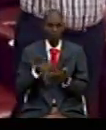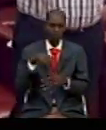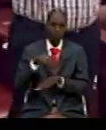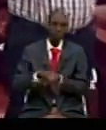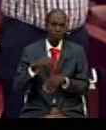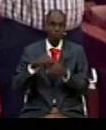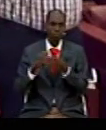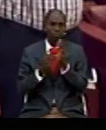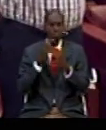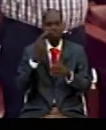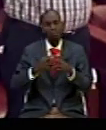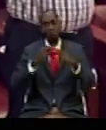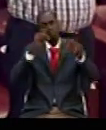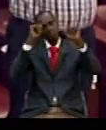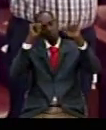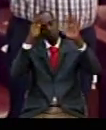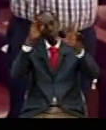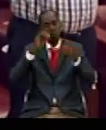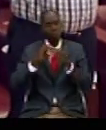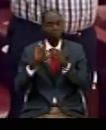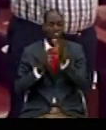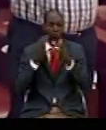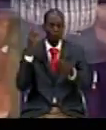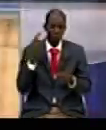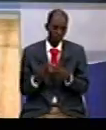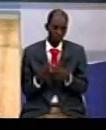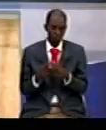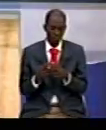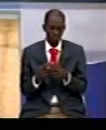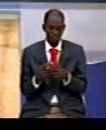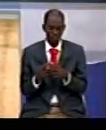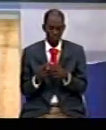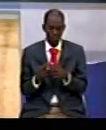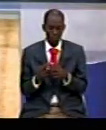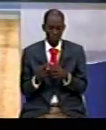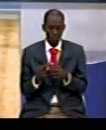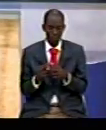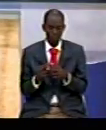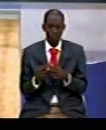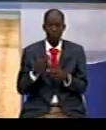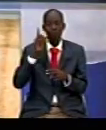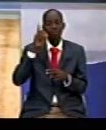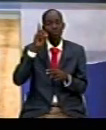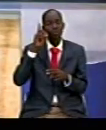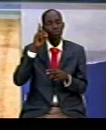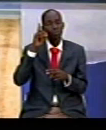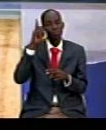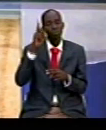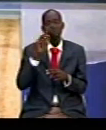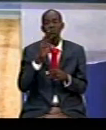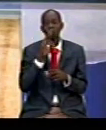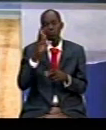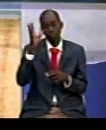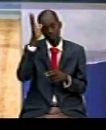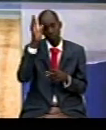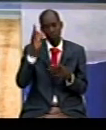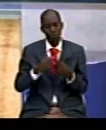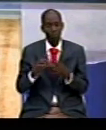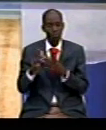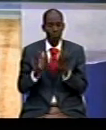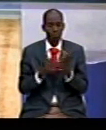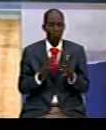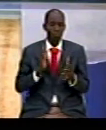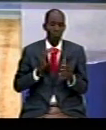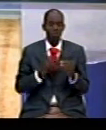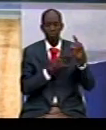Father, in Jesus' name, your Father to Jesus and Lord,